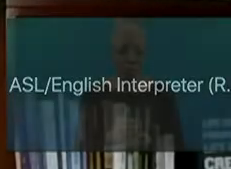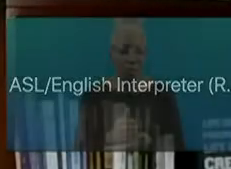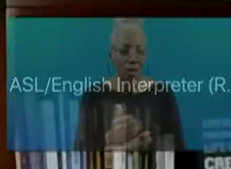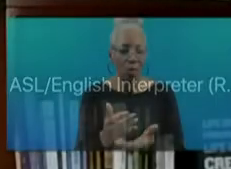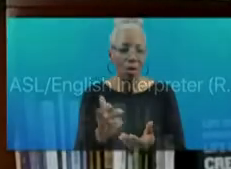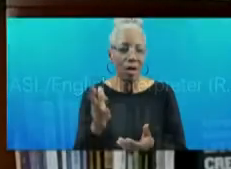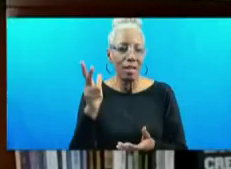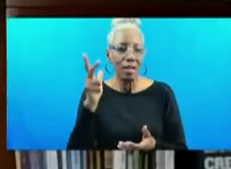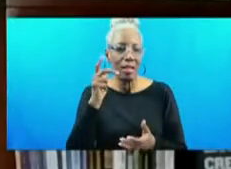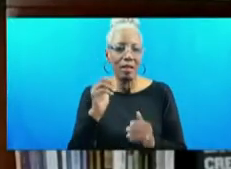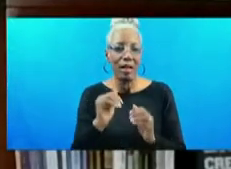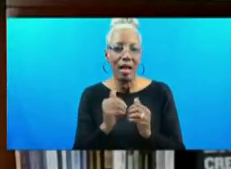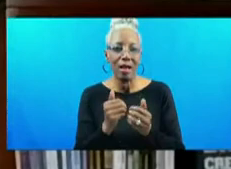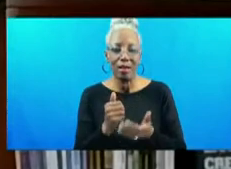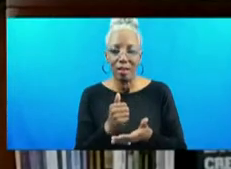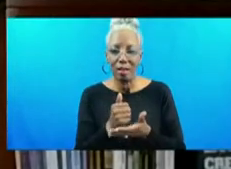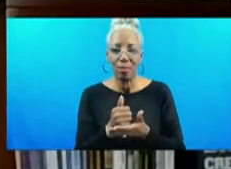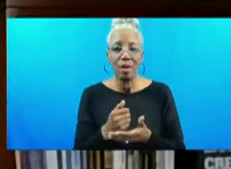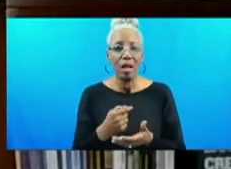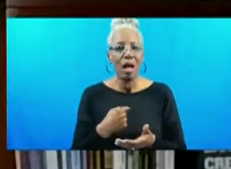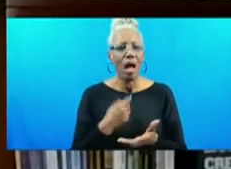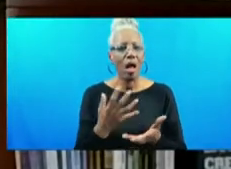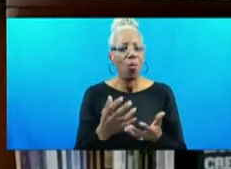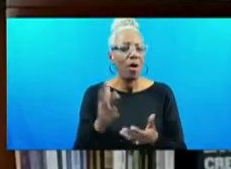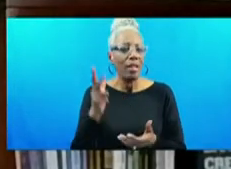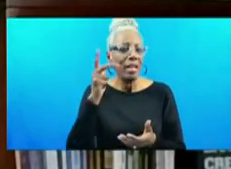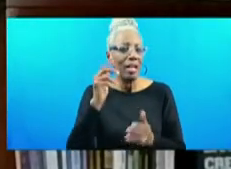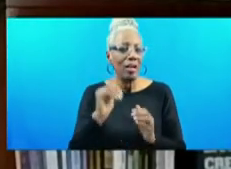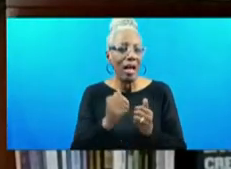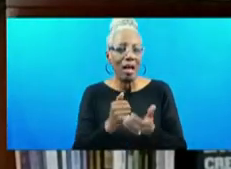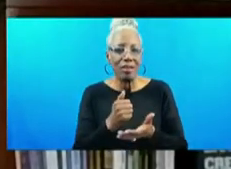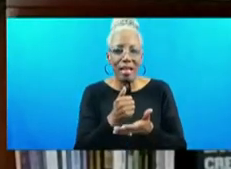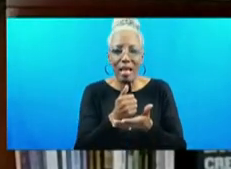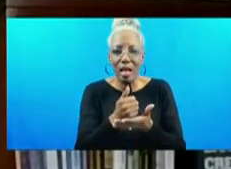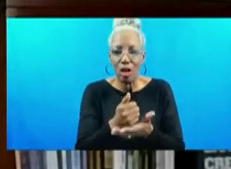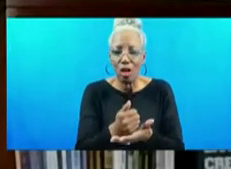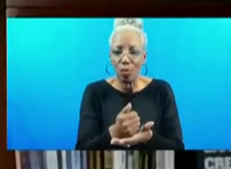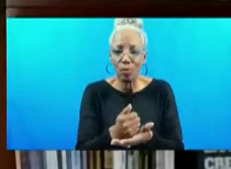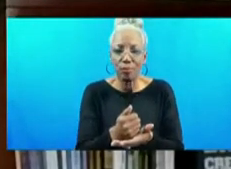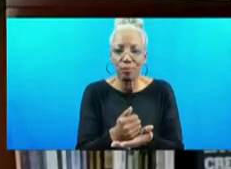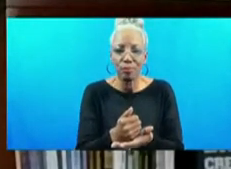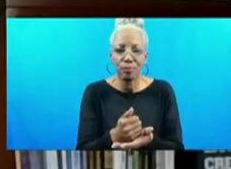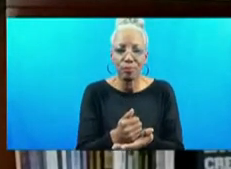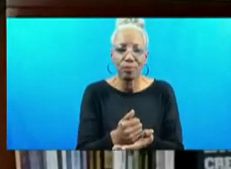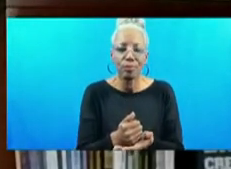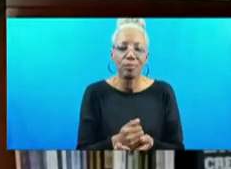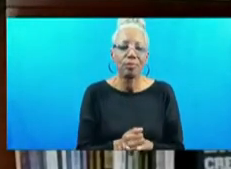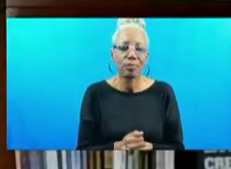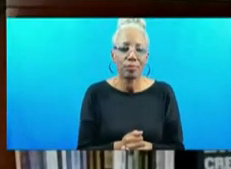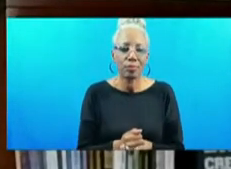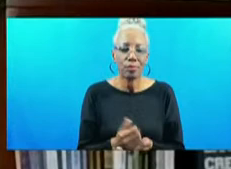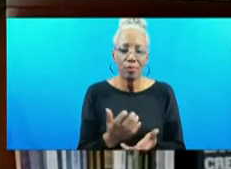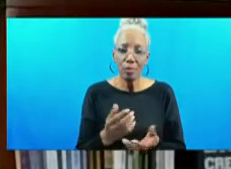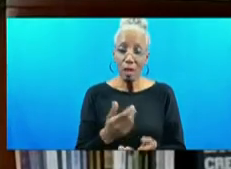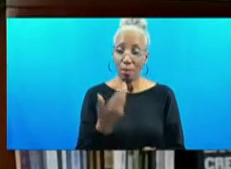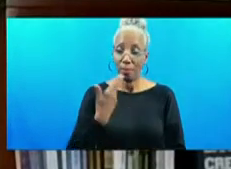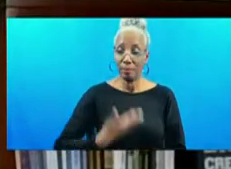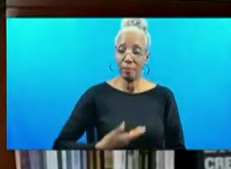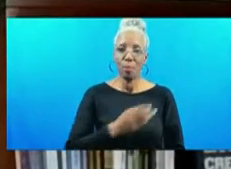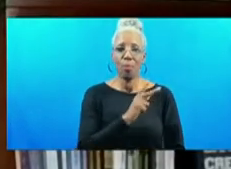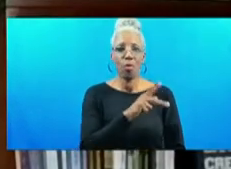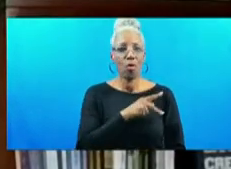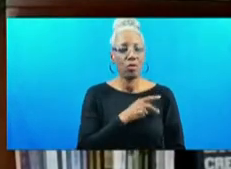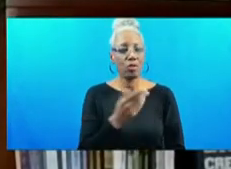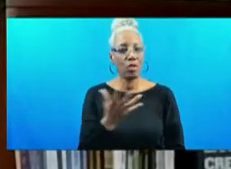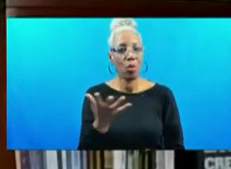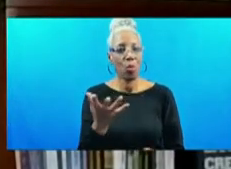directly from them, then I can come back and implement that in our processes and procedures. And I want to personally do that. So we can make that as a